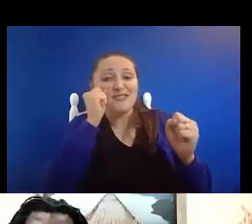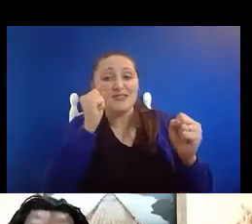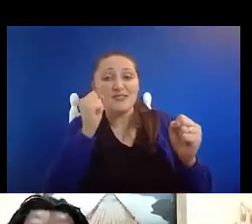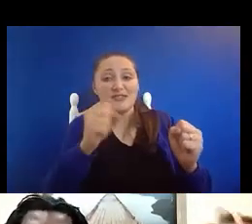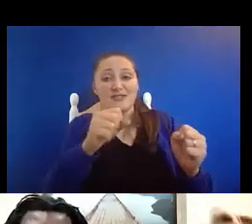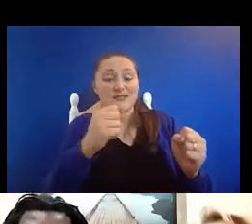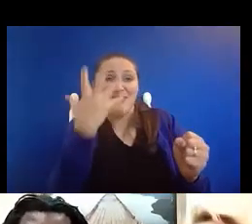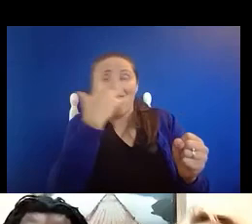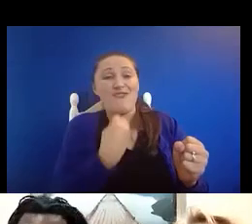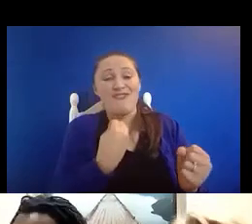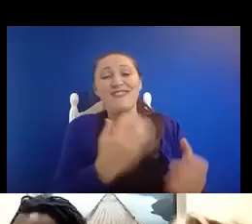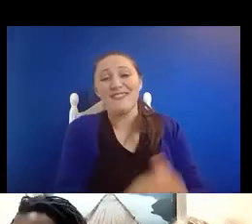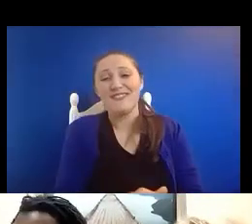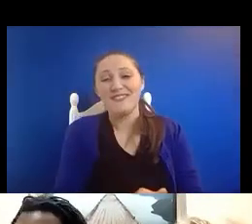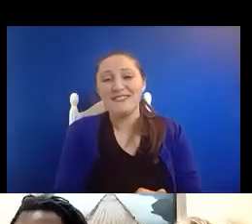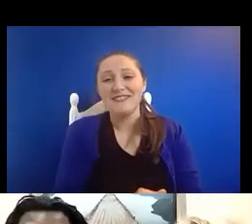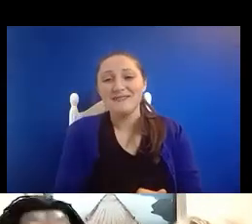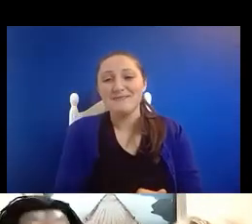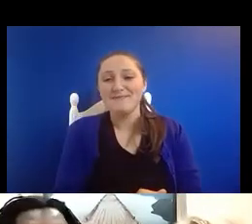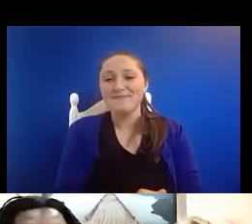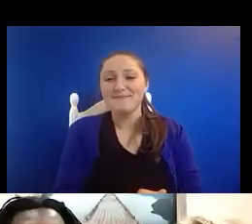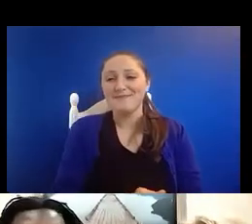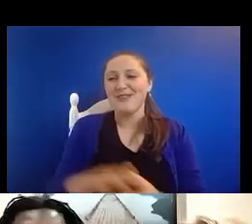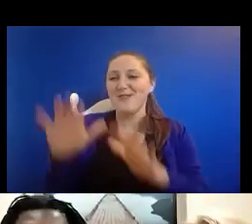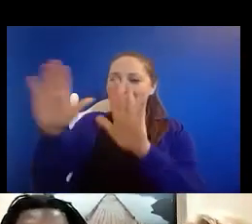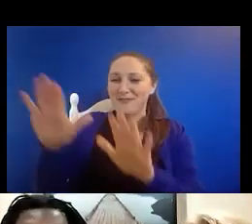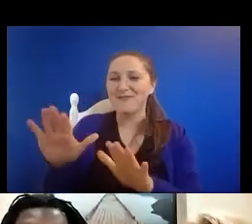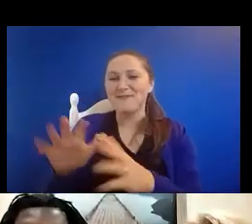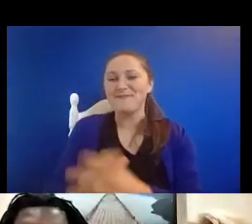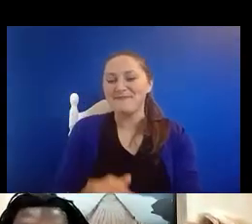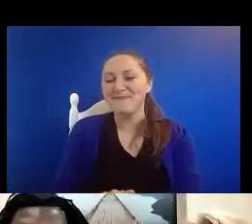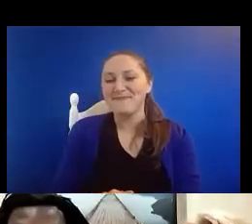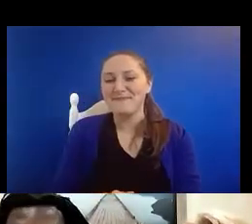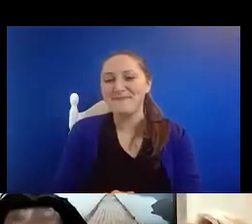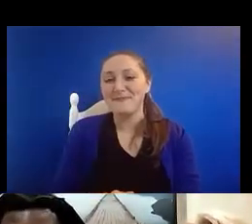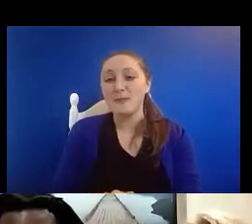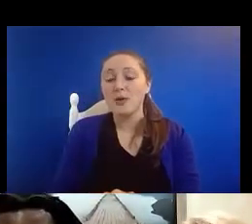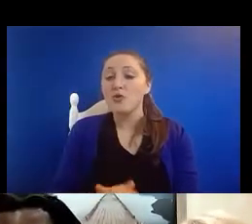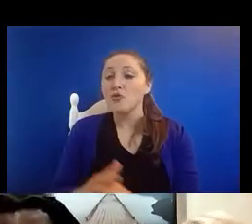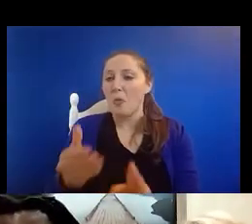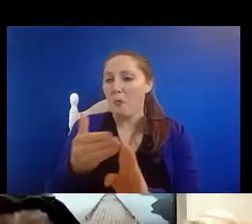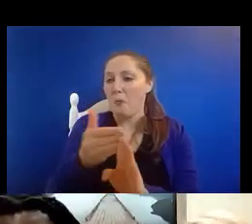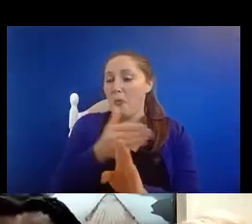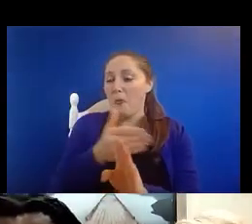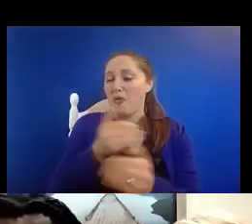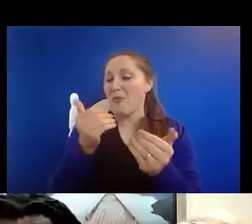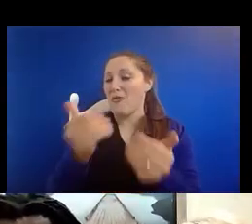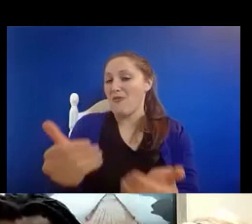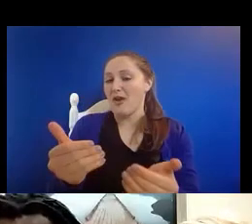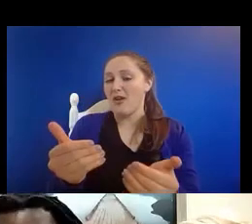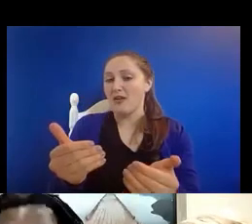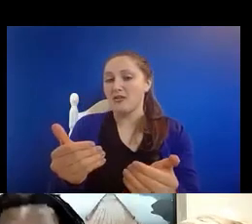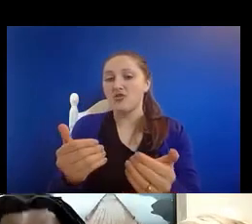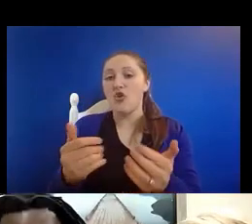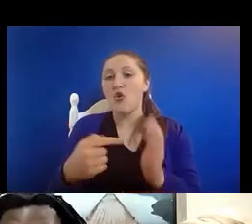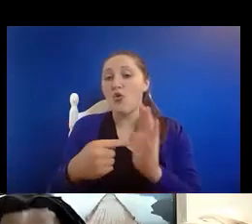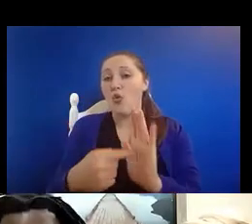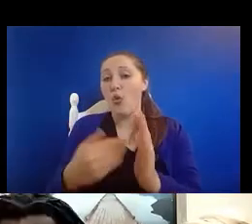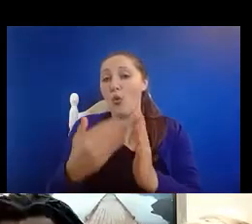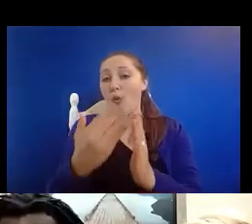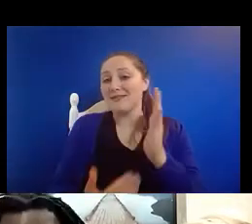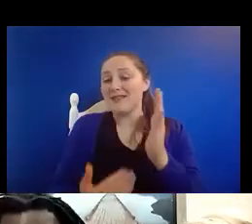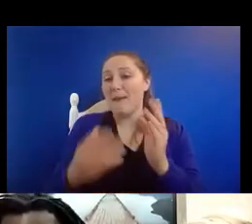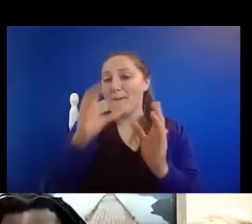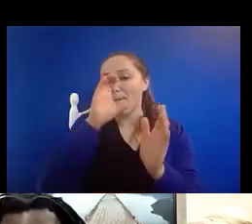lovely. Oh, that's just wonderful. Before we move on, Daniel, to show us some slides, some photos of